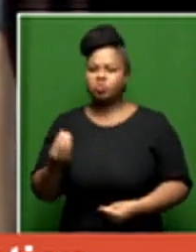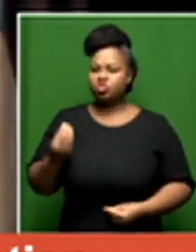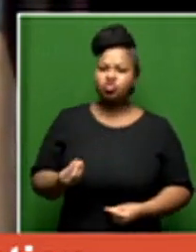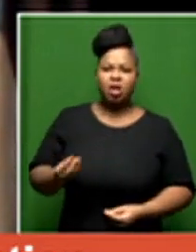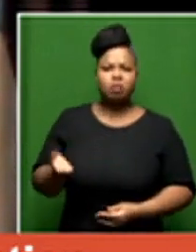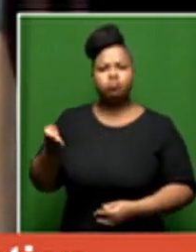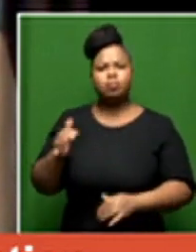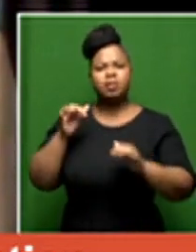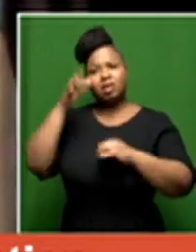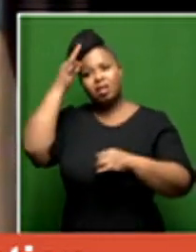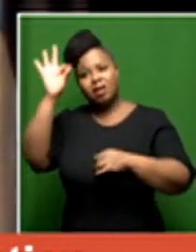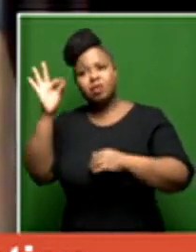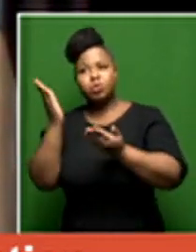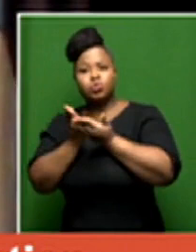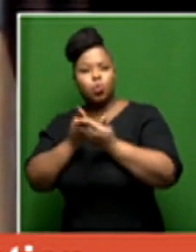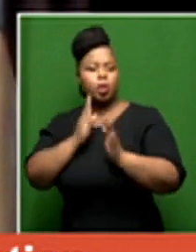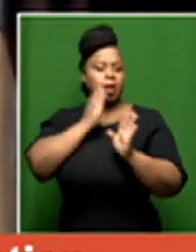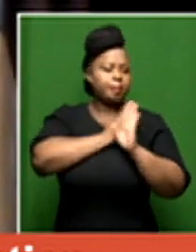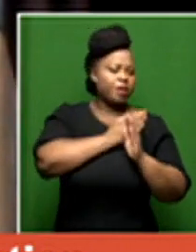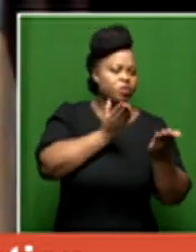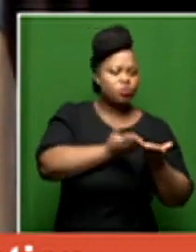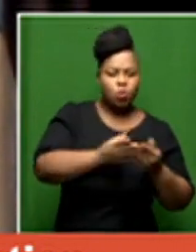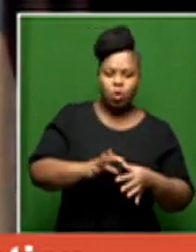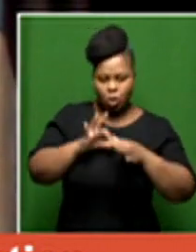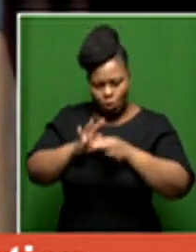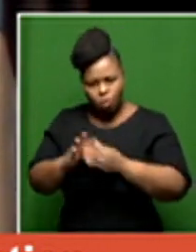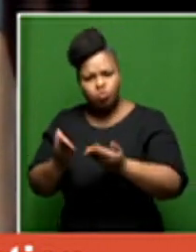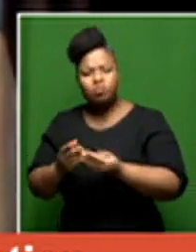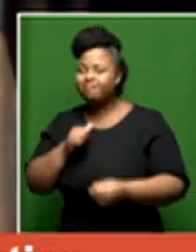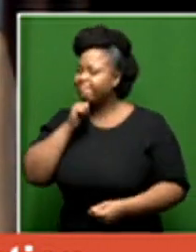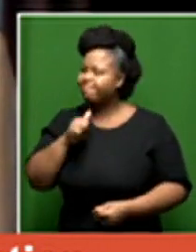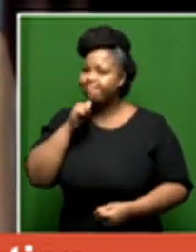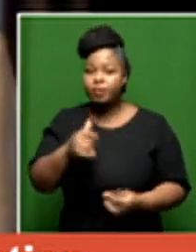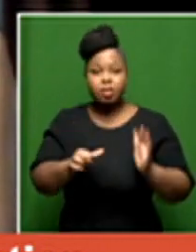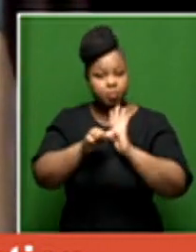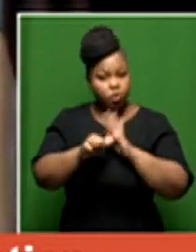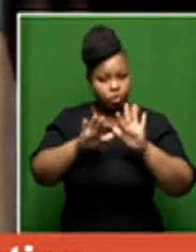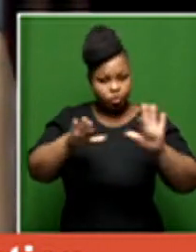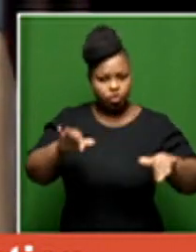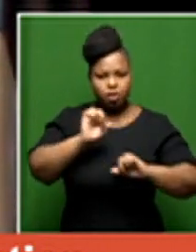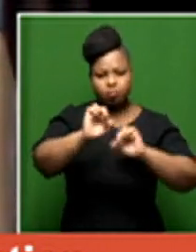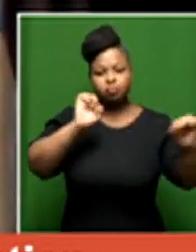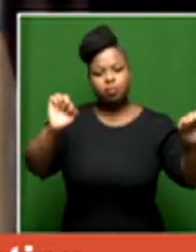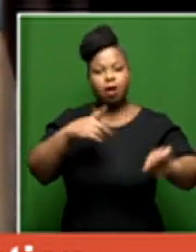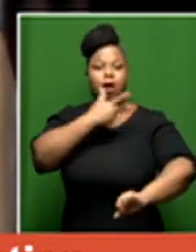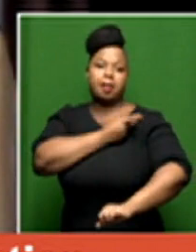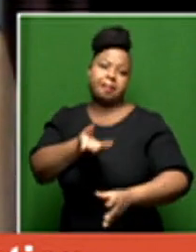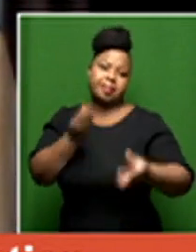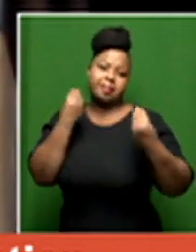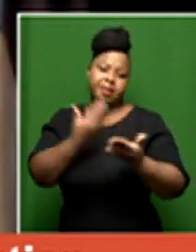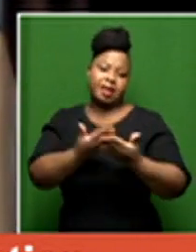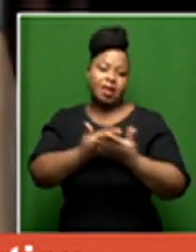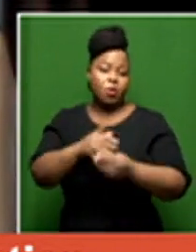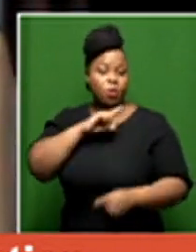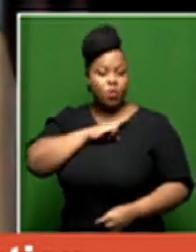child is at public school or private school, or you are homeschooling, it's very important for your children to be vaccinated so that they